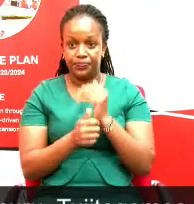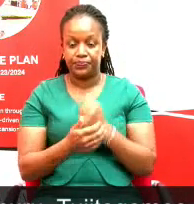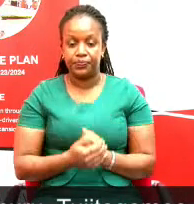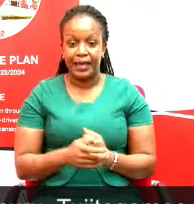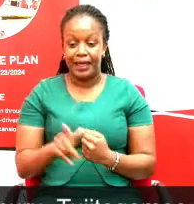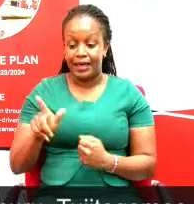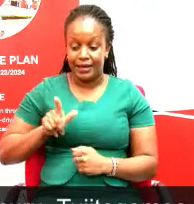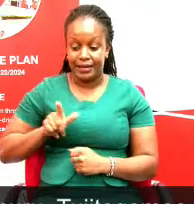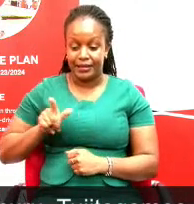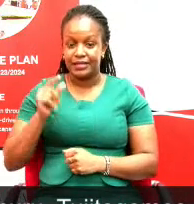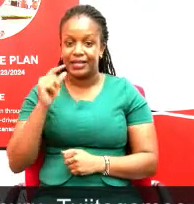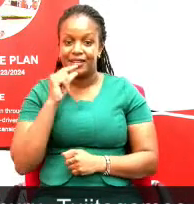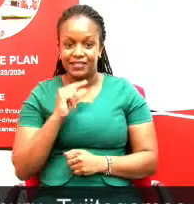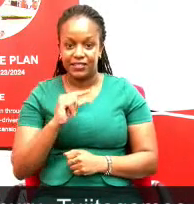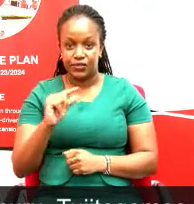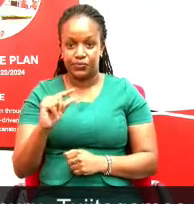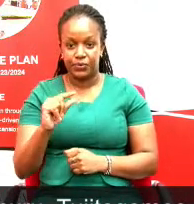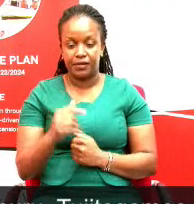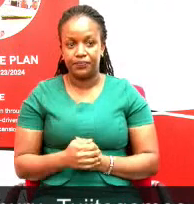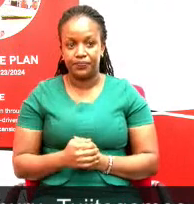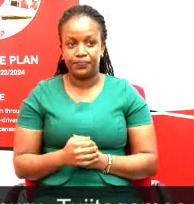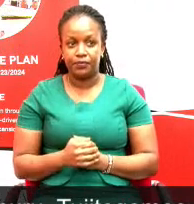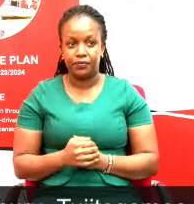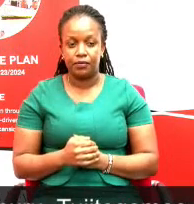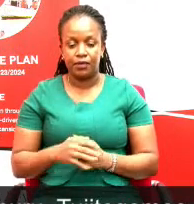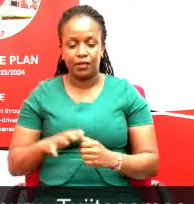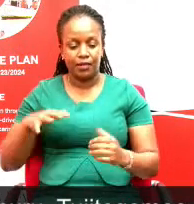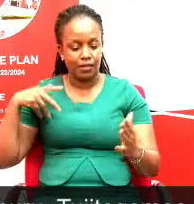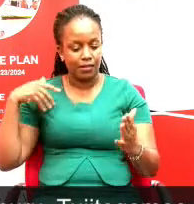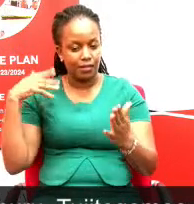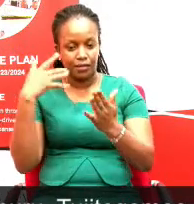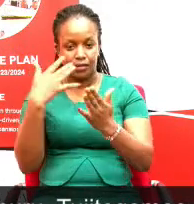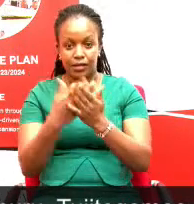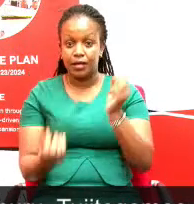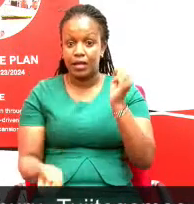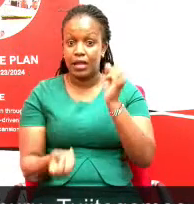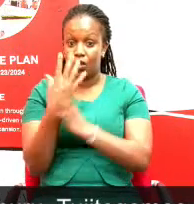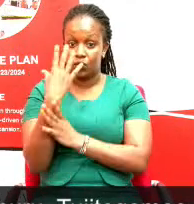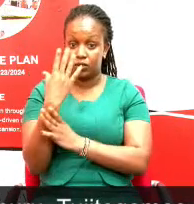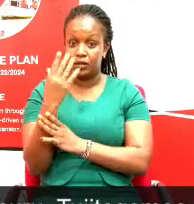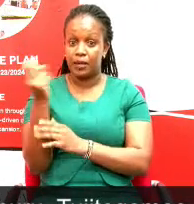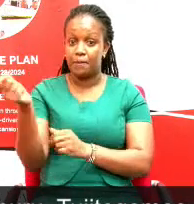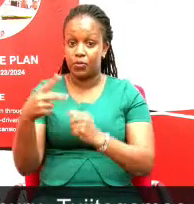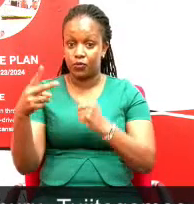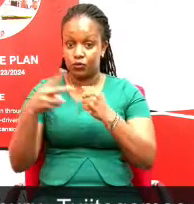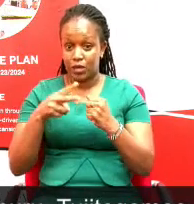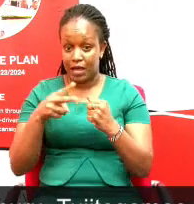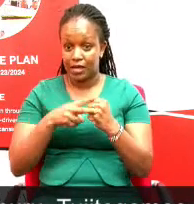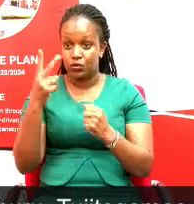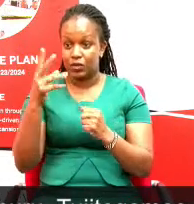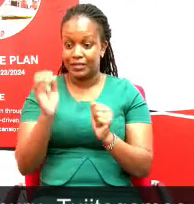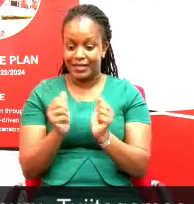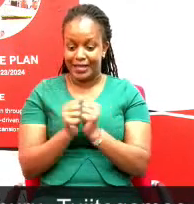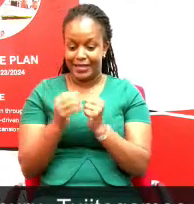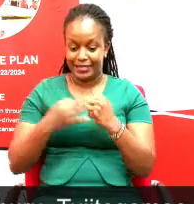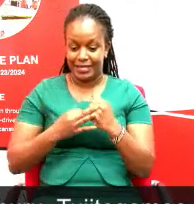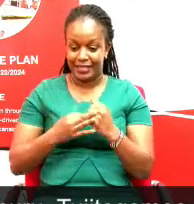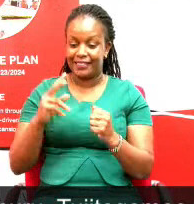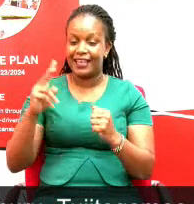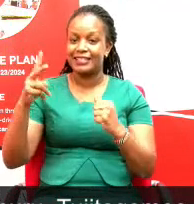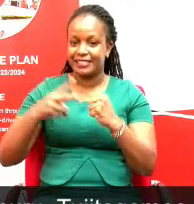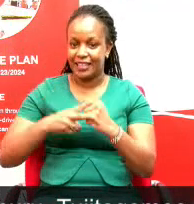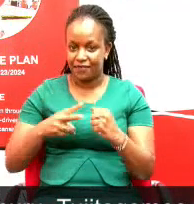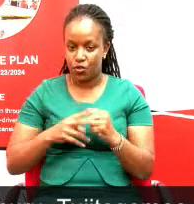Ladies and gentlemen, since its launch in July 2018, the 7th